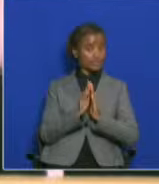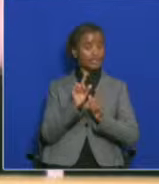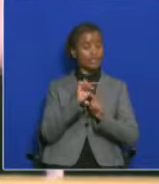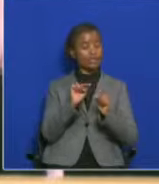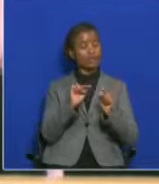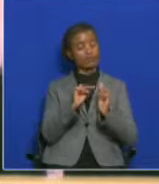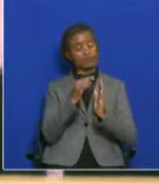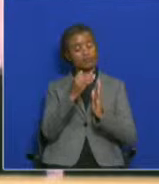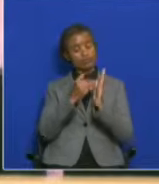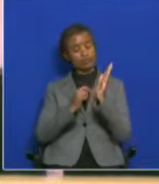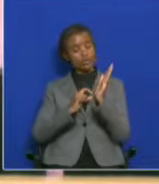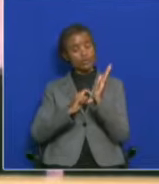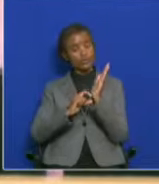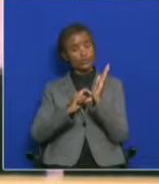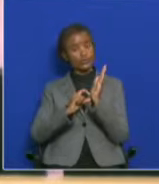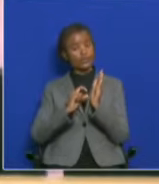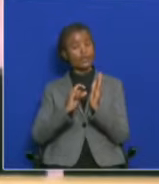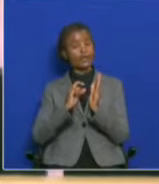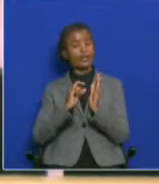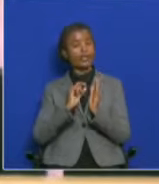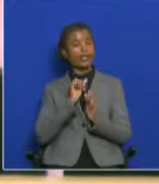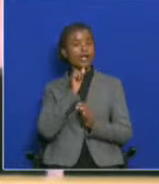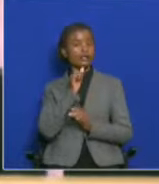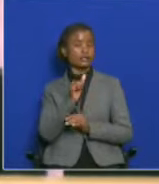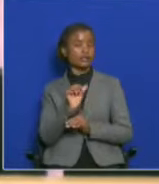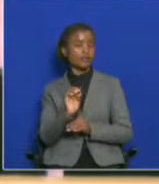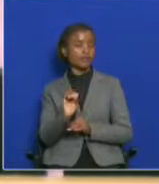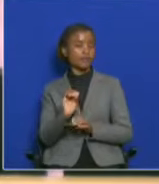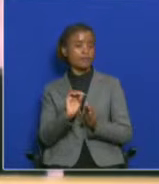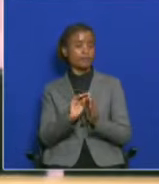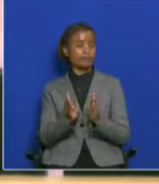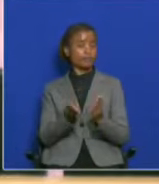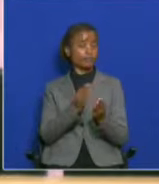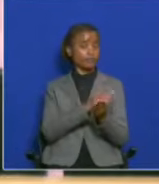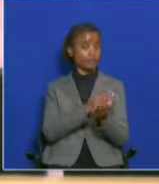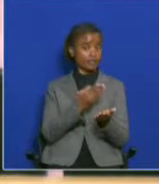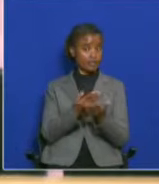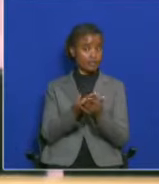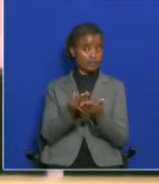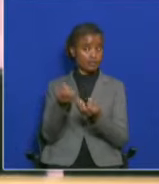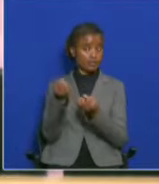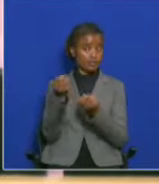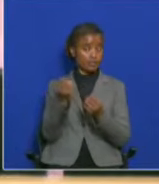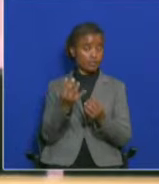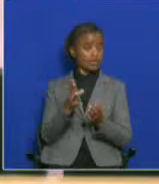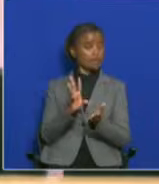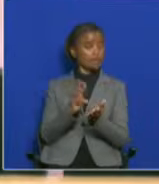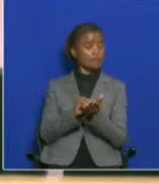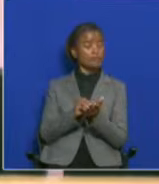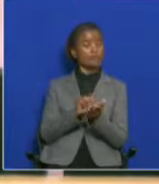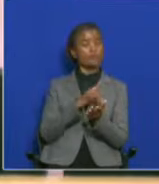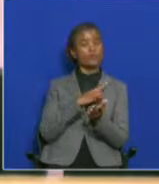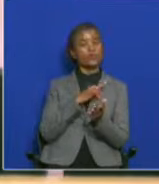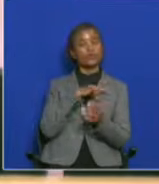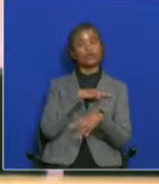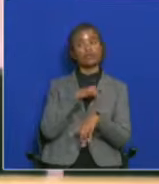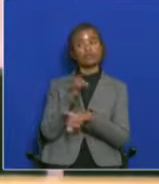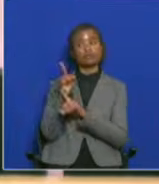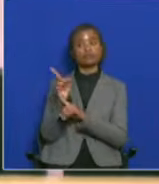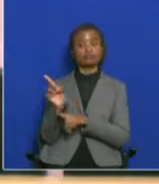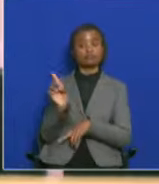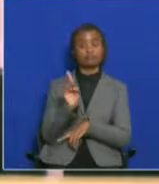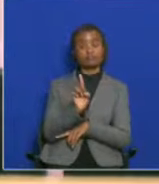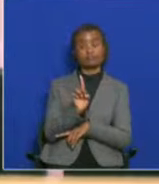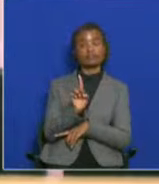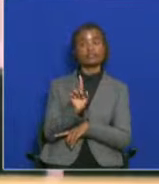and in the next page. Maybe you put that on record so that when General Khan does come to testify, he